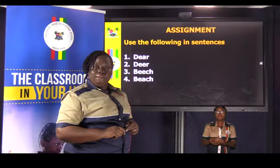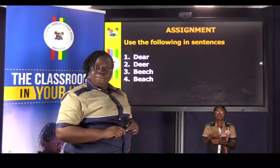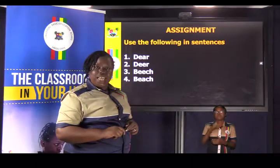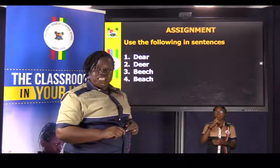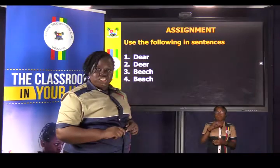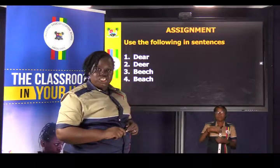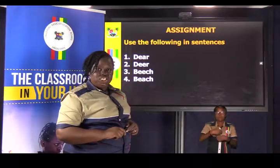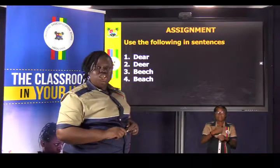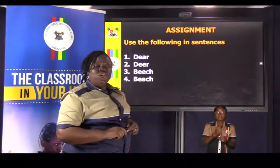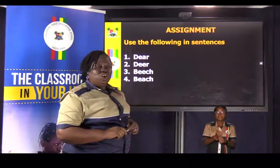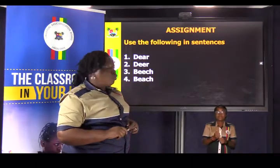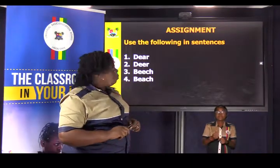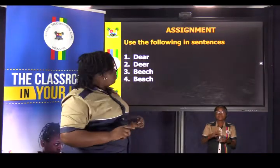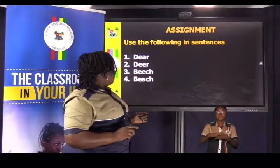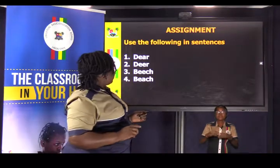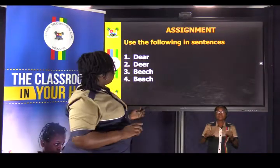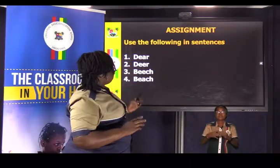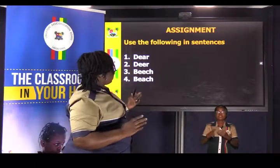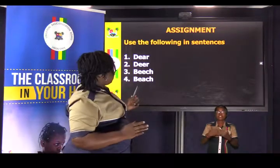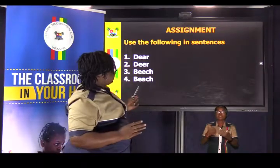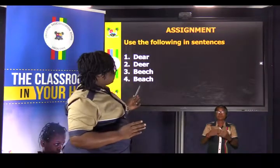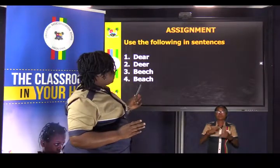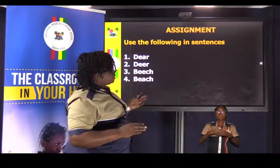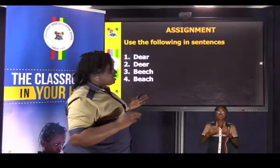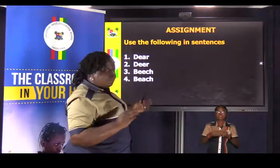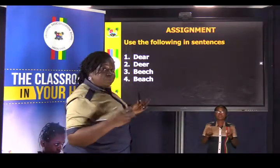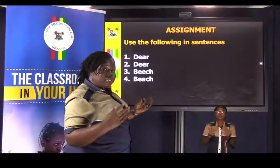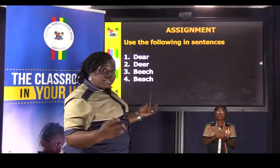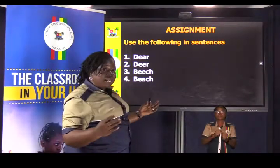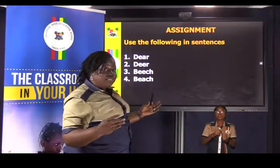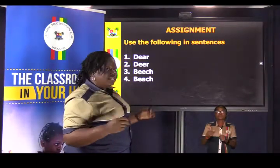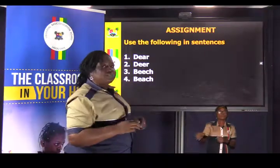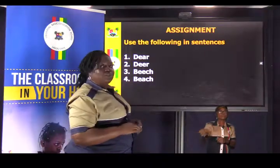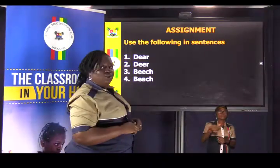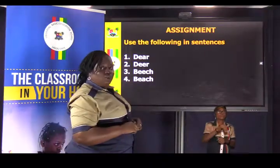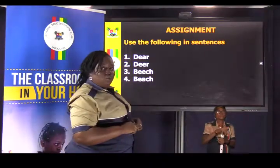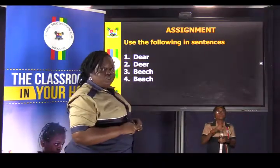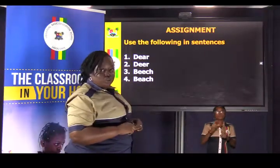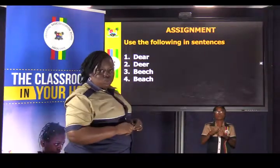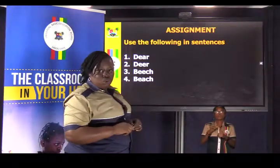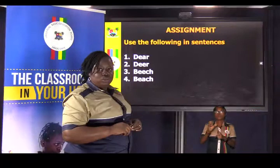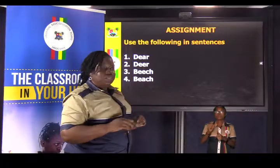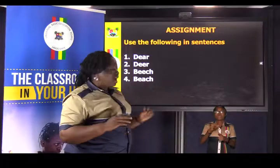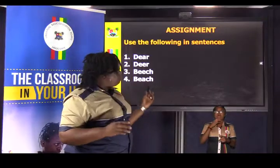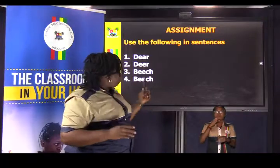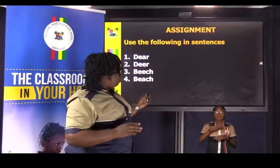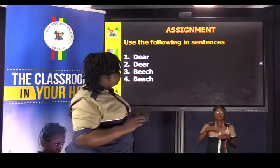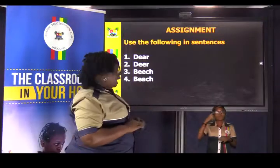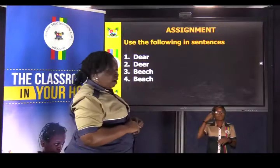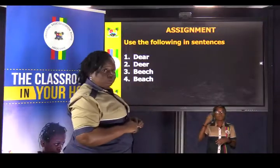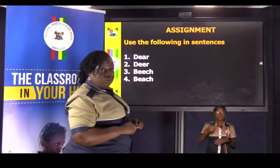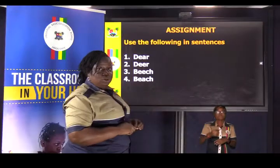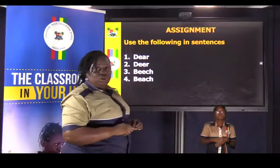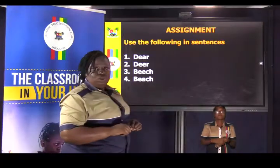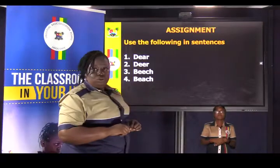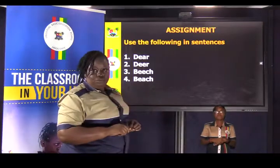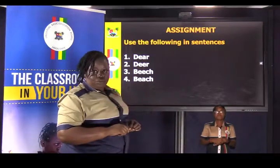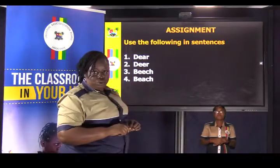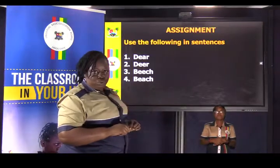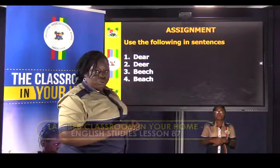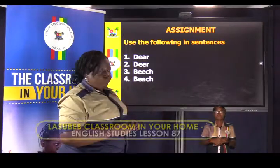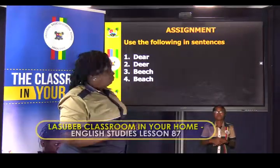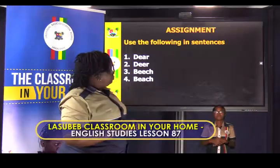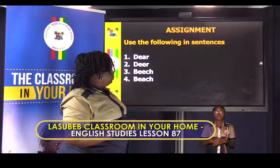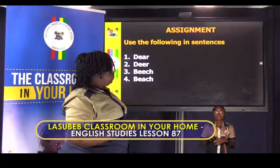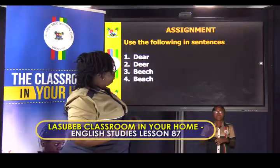B-E-A-C-H. Beach. You make sentences, simple sentences with those words I've called out